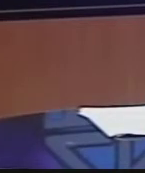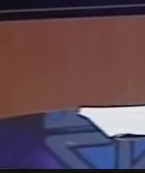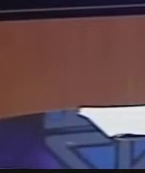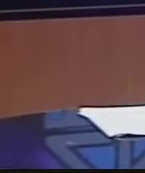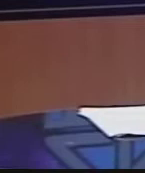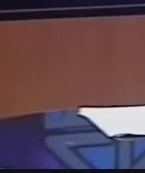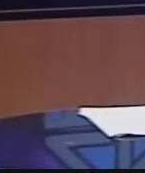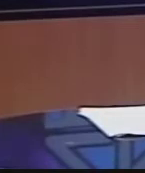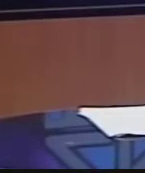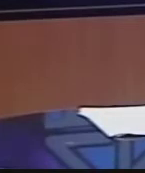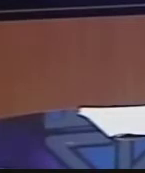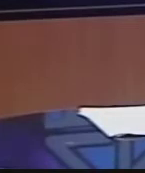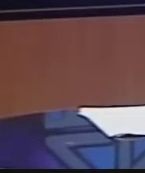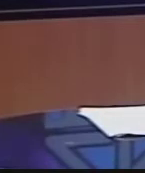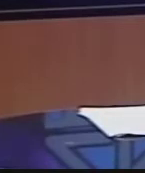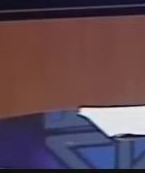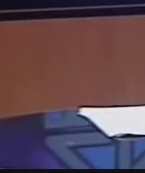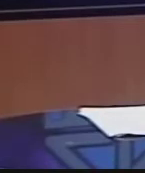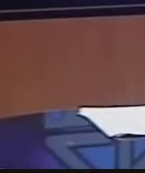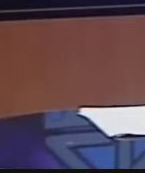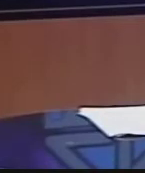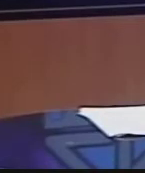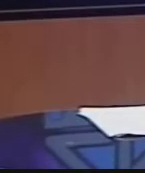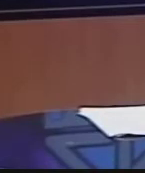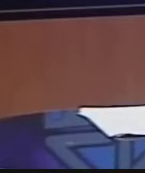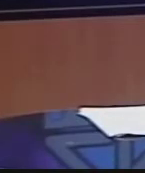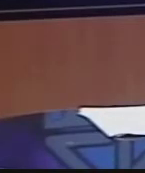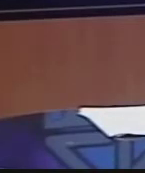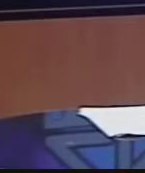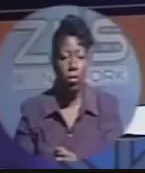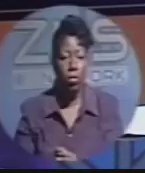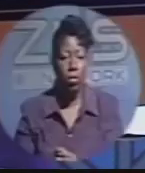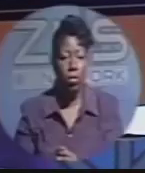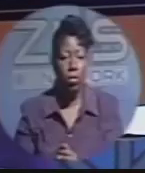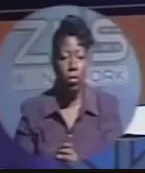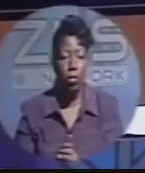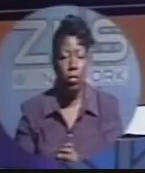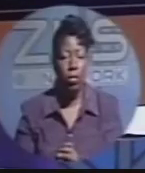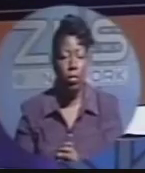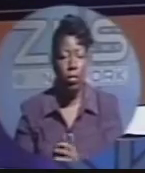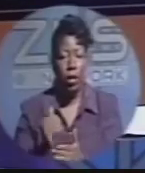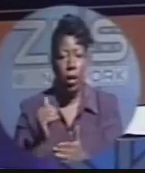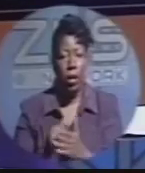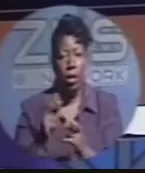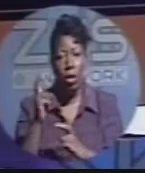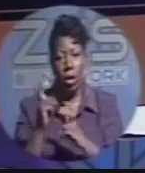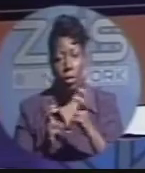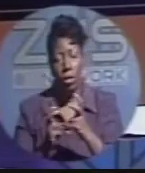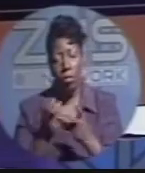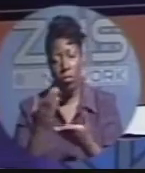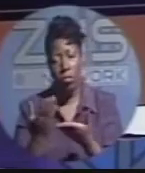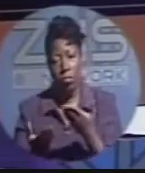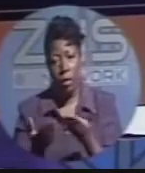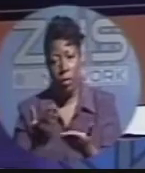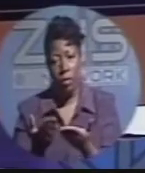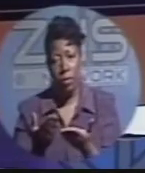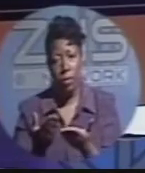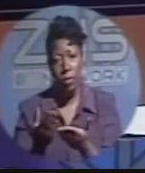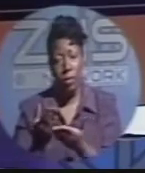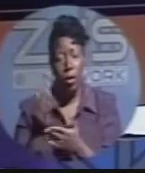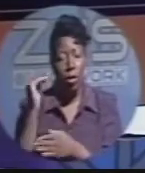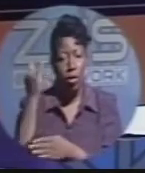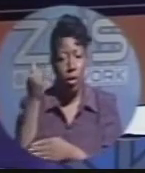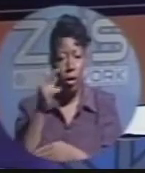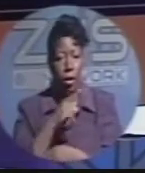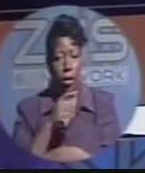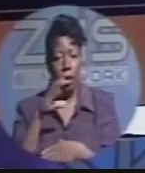The national team is in Colombia trying to make that push, and heading into competition, it was still a possibility. Julian Gibson tonight